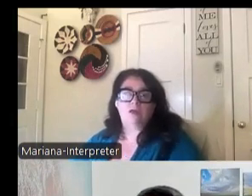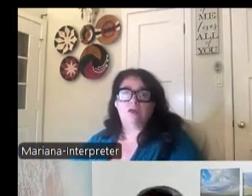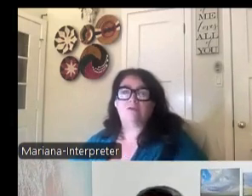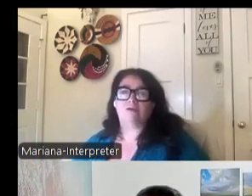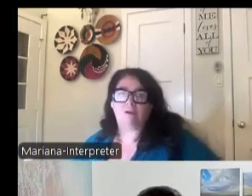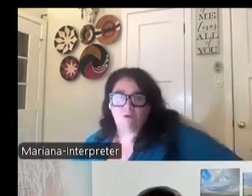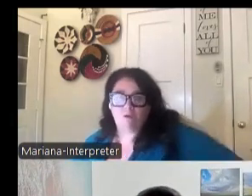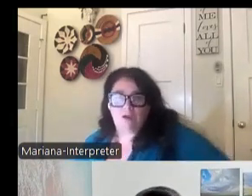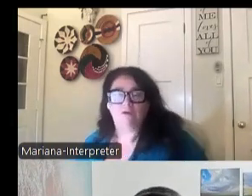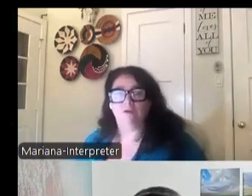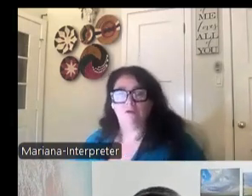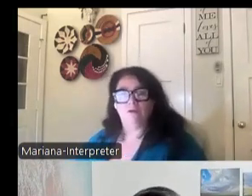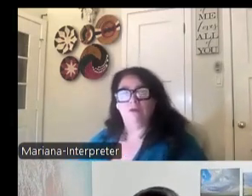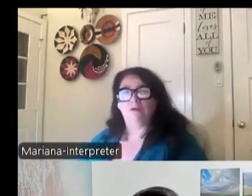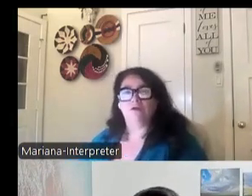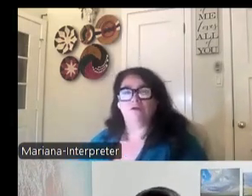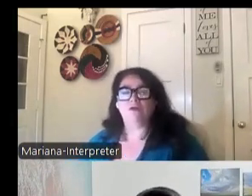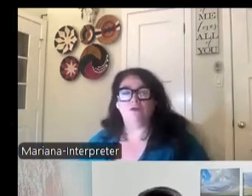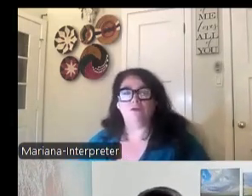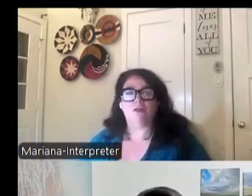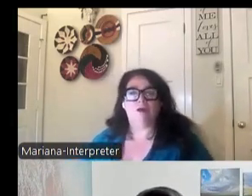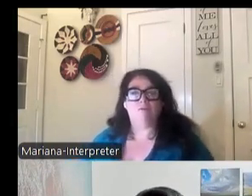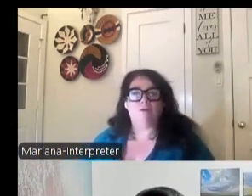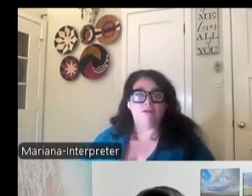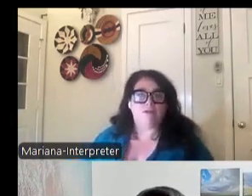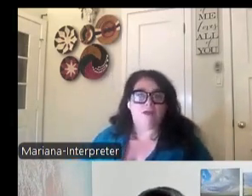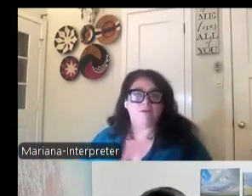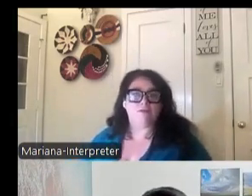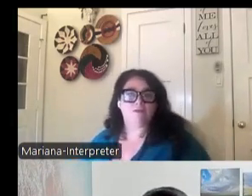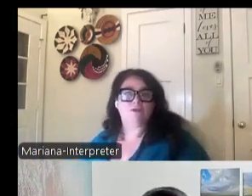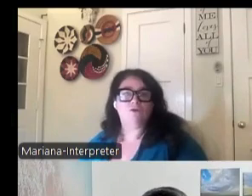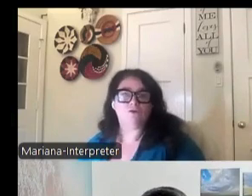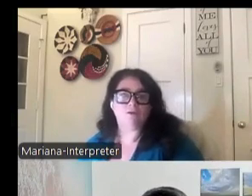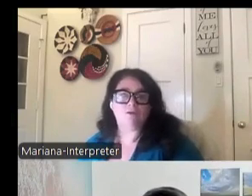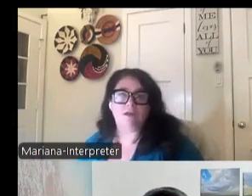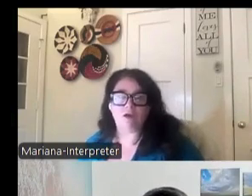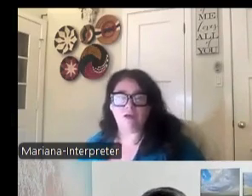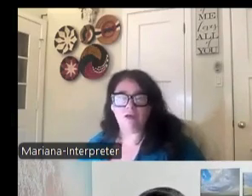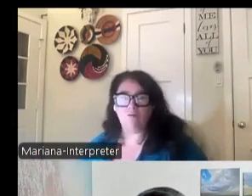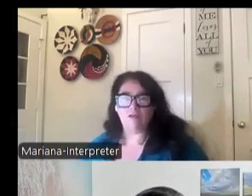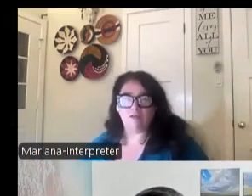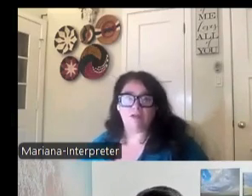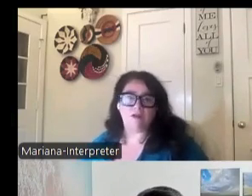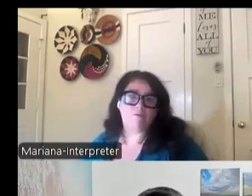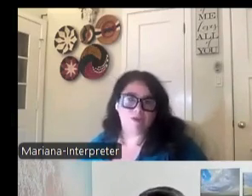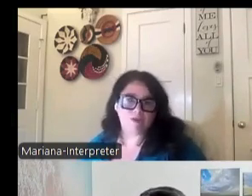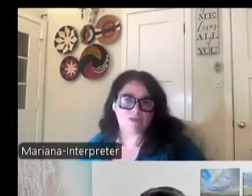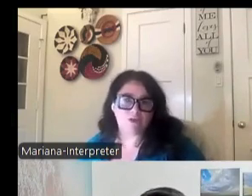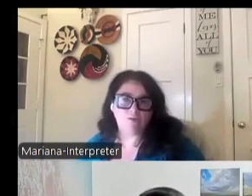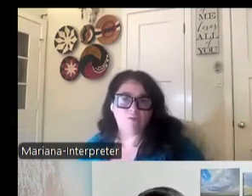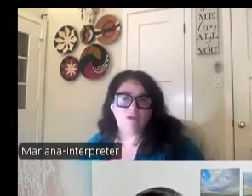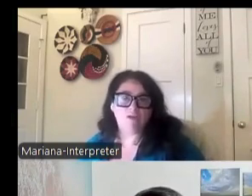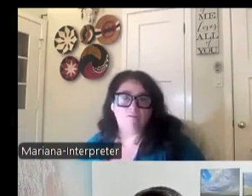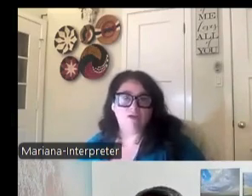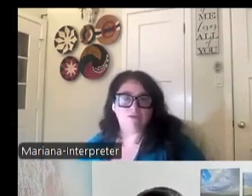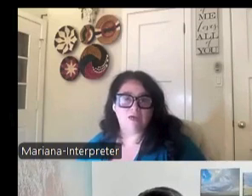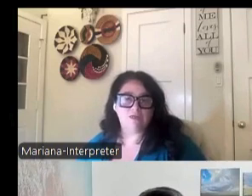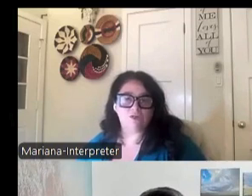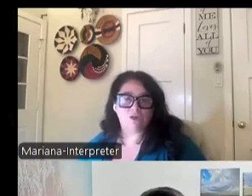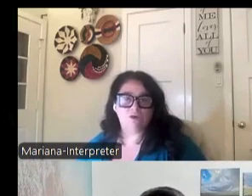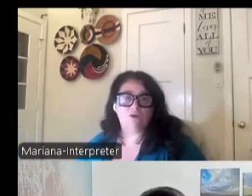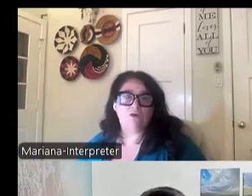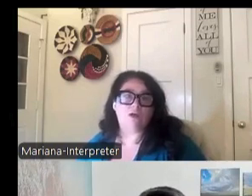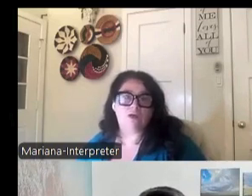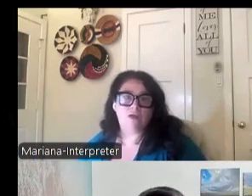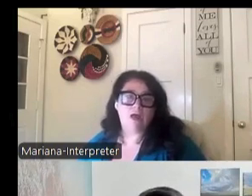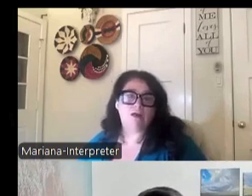moisture is in the soil, and that is a product not only of precipitation, the supply, but also evaporation,